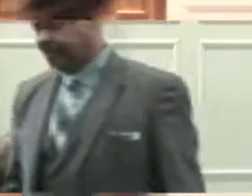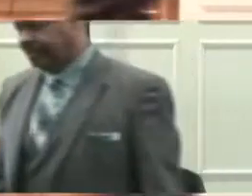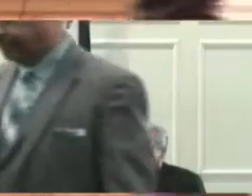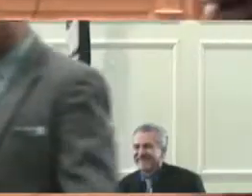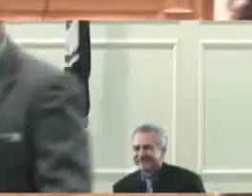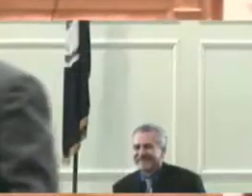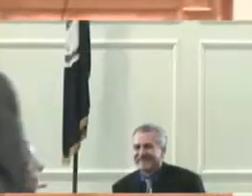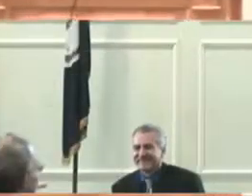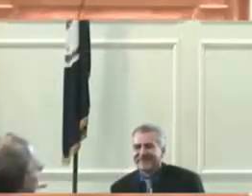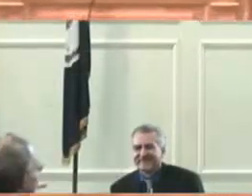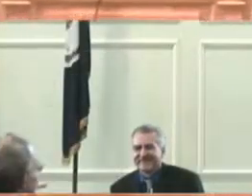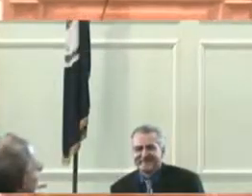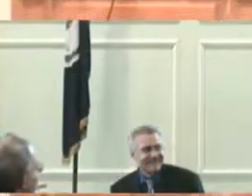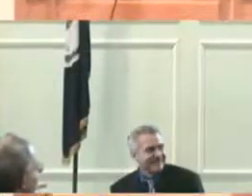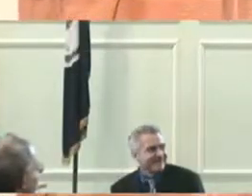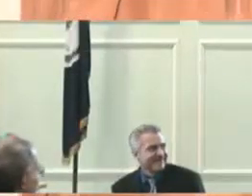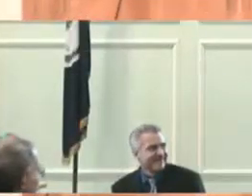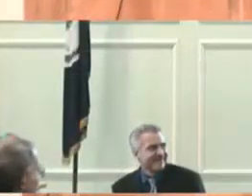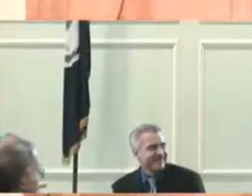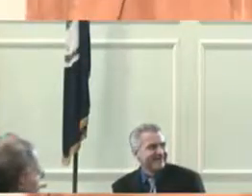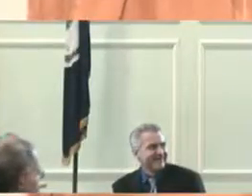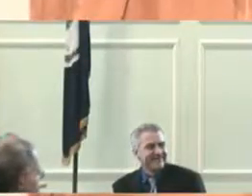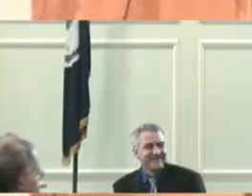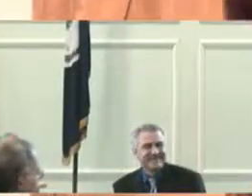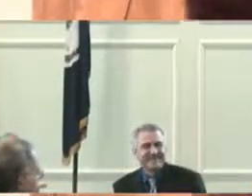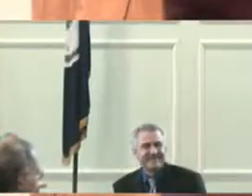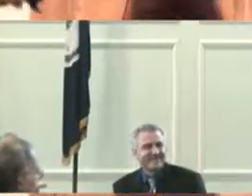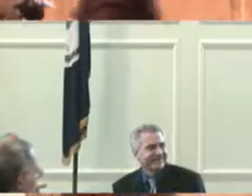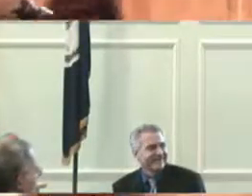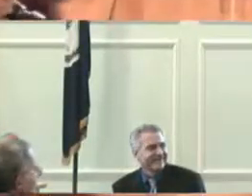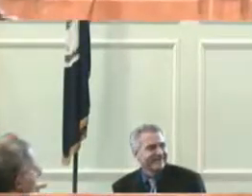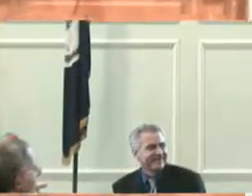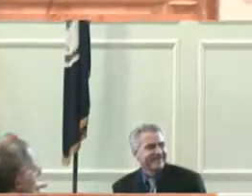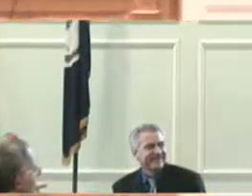We're almost there. Anytime.